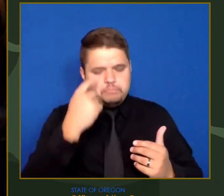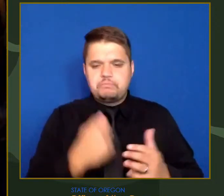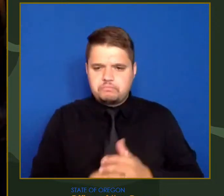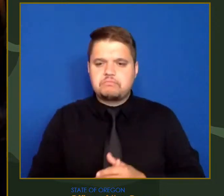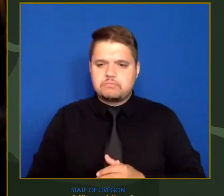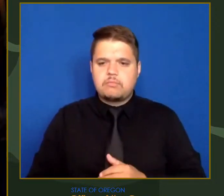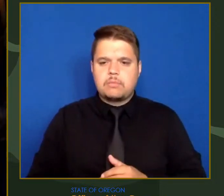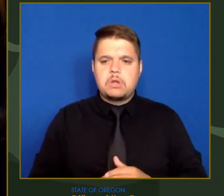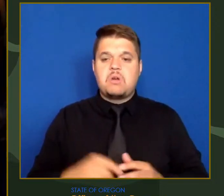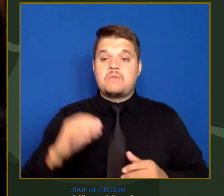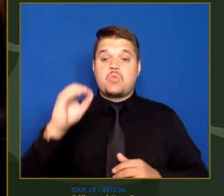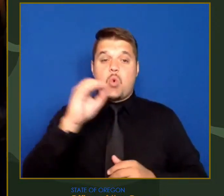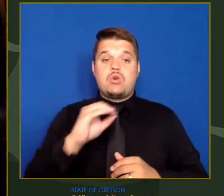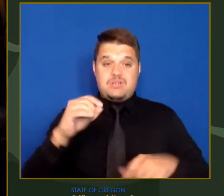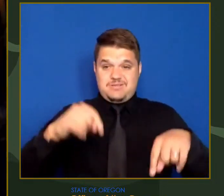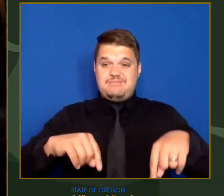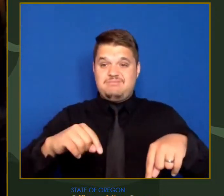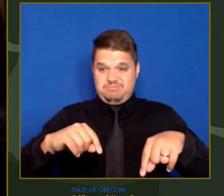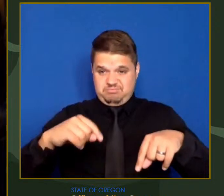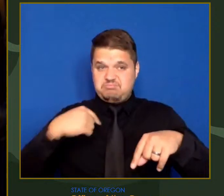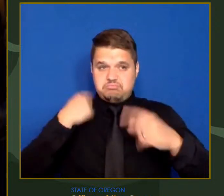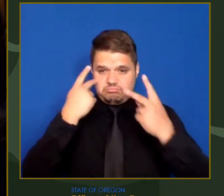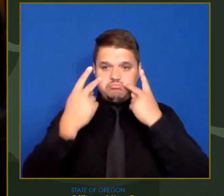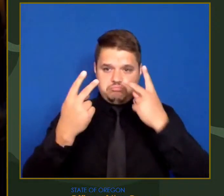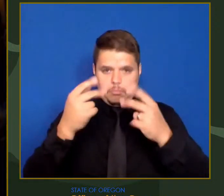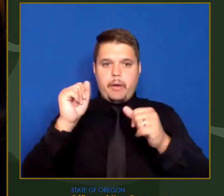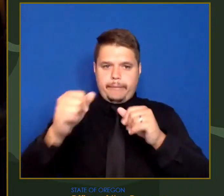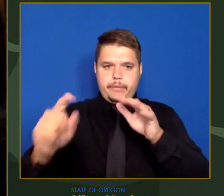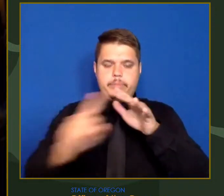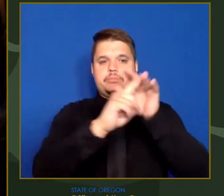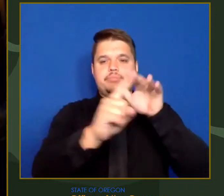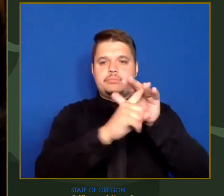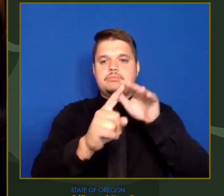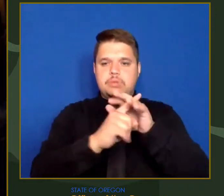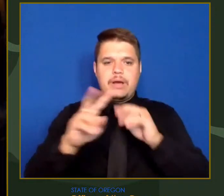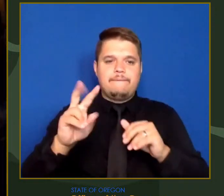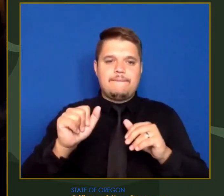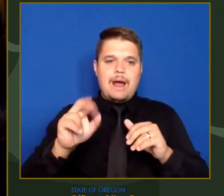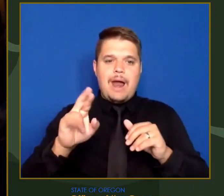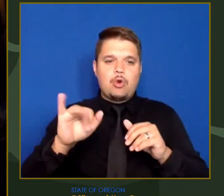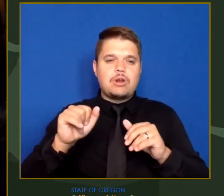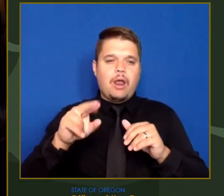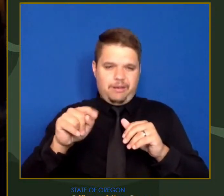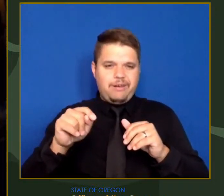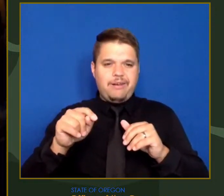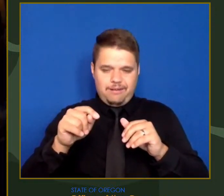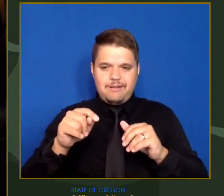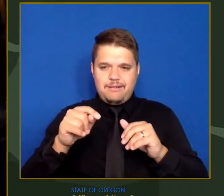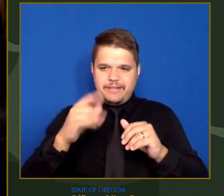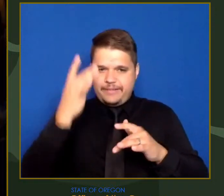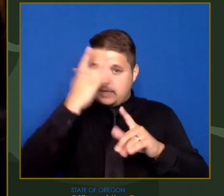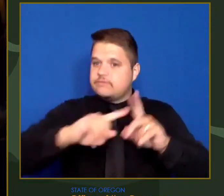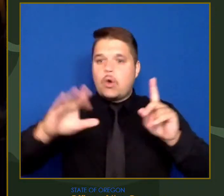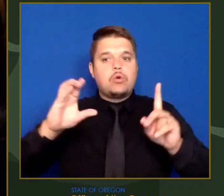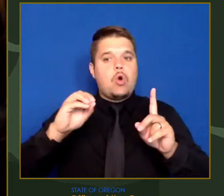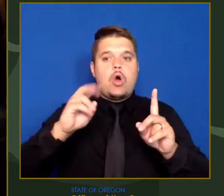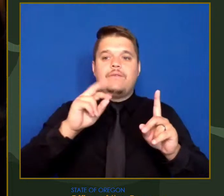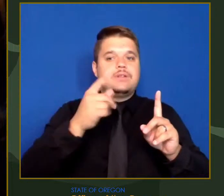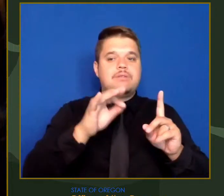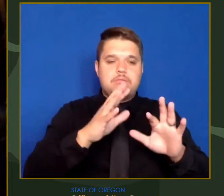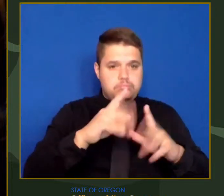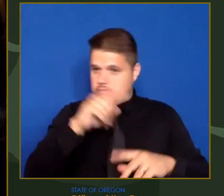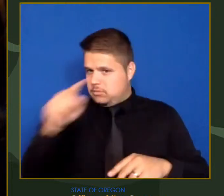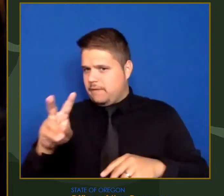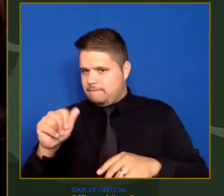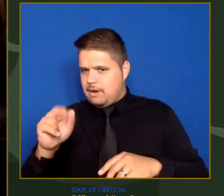of concern and variants of interest. We've seen, the alphabet soup of variants come into Oregon, from B117,